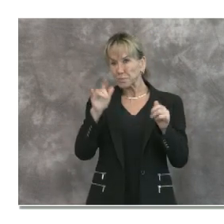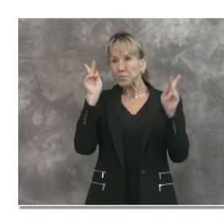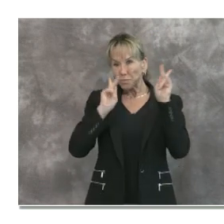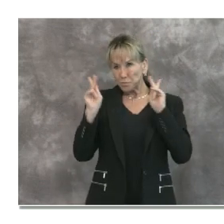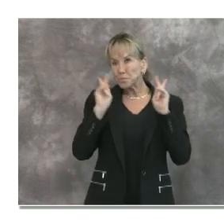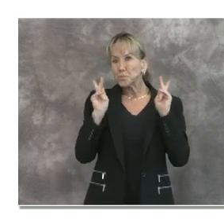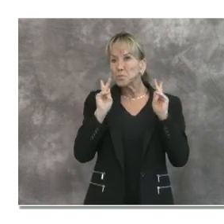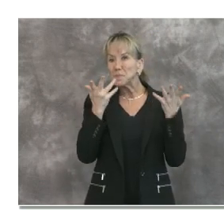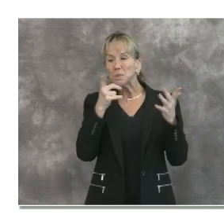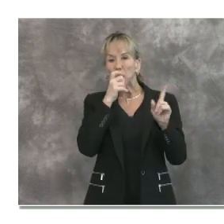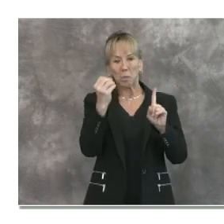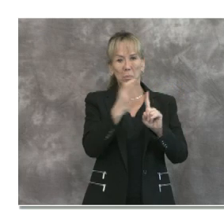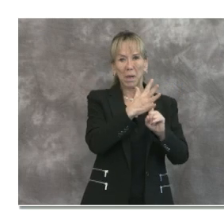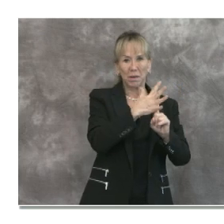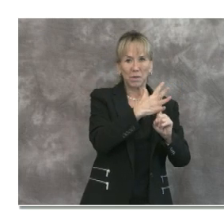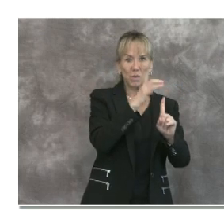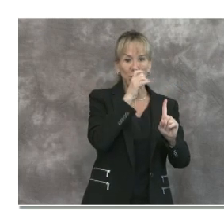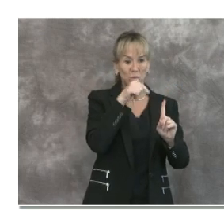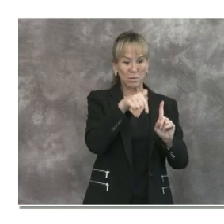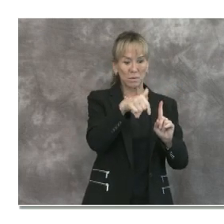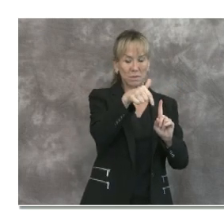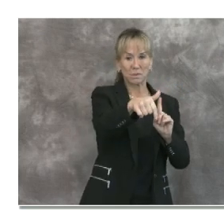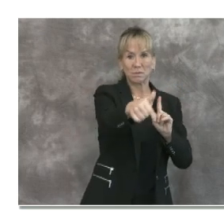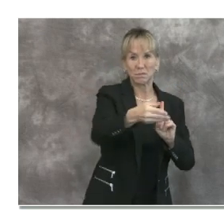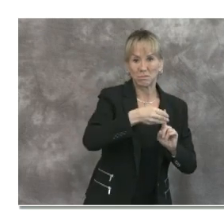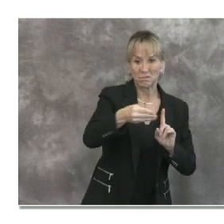individuals that are exposed to individuals with